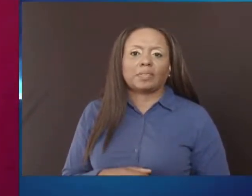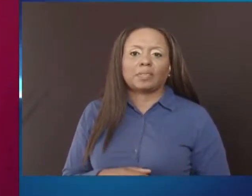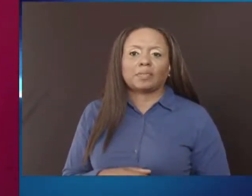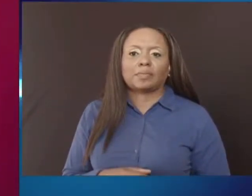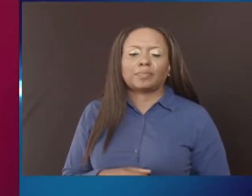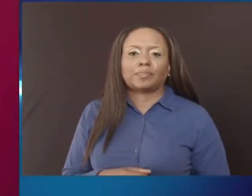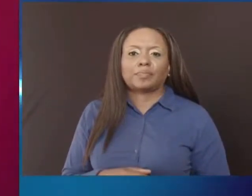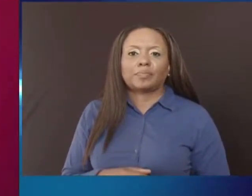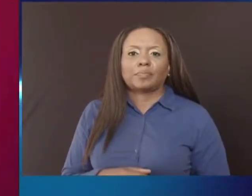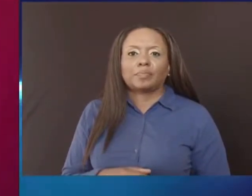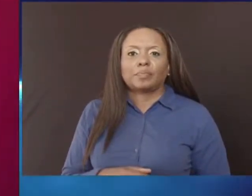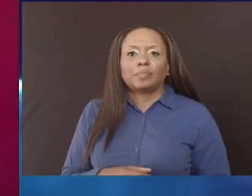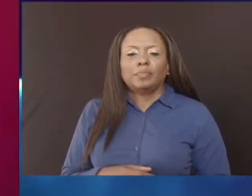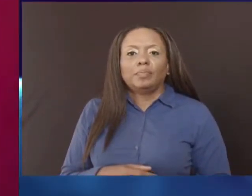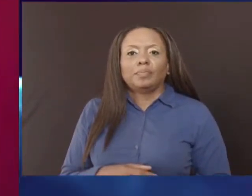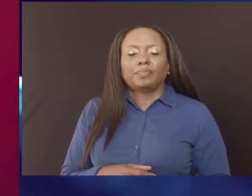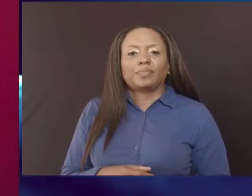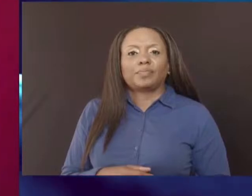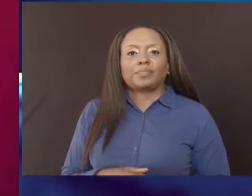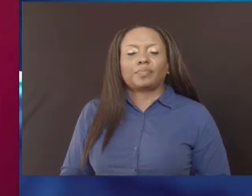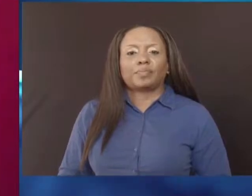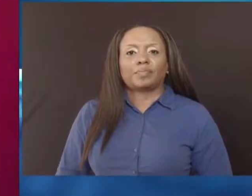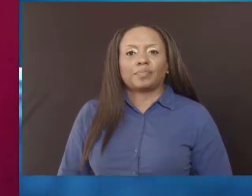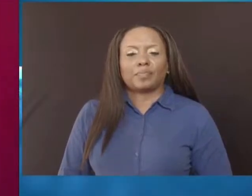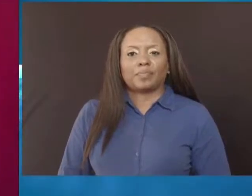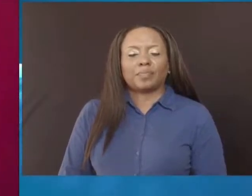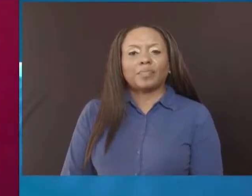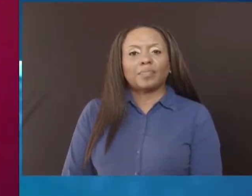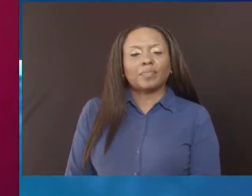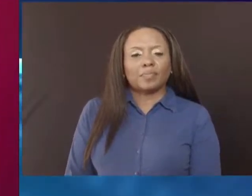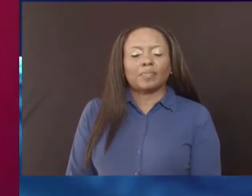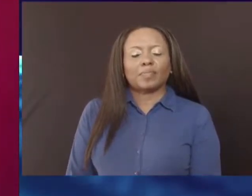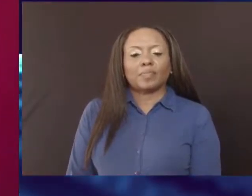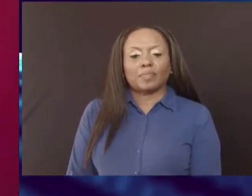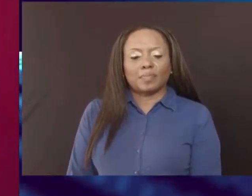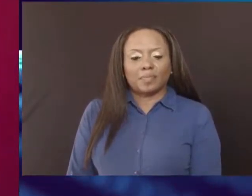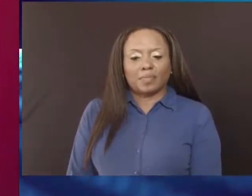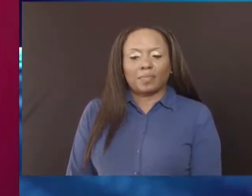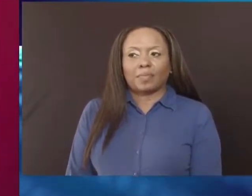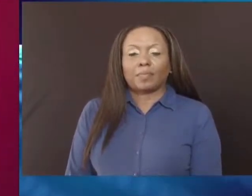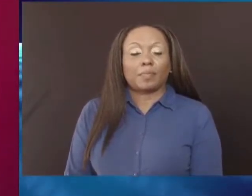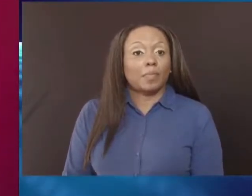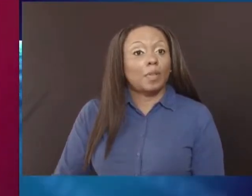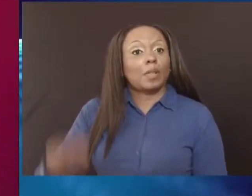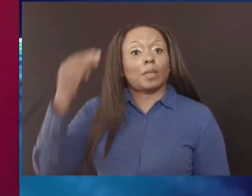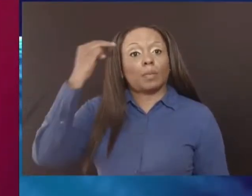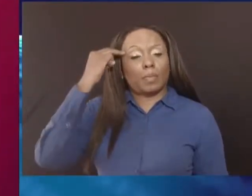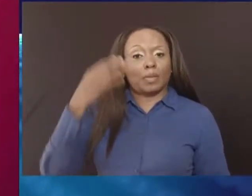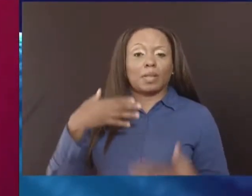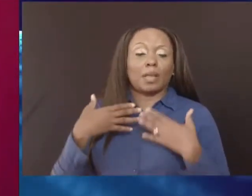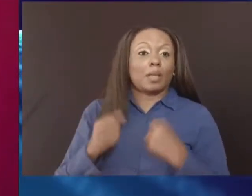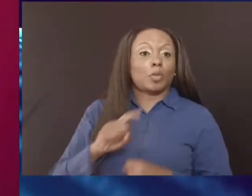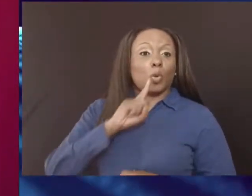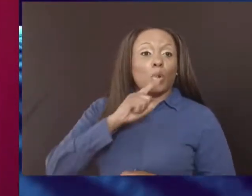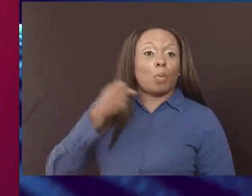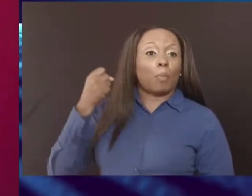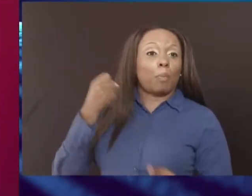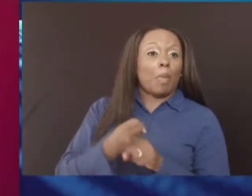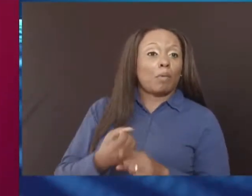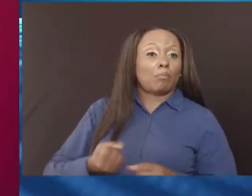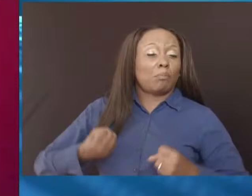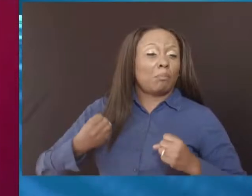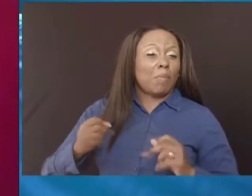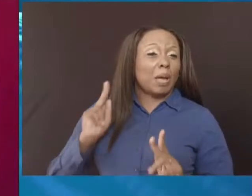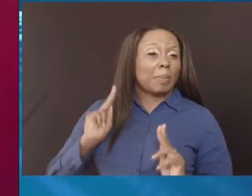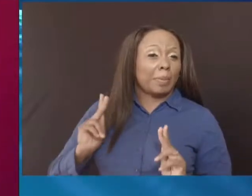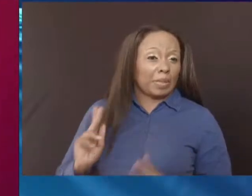During the pandemic, and it goes without saying, mental health has been impacted for so many people,